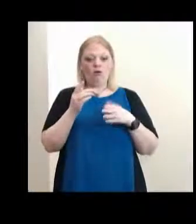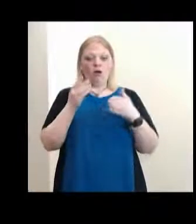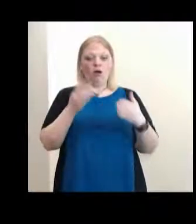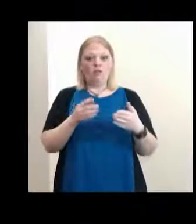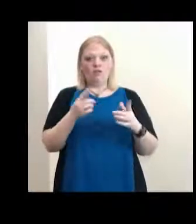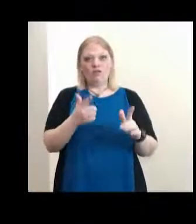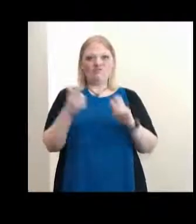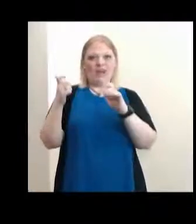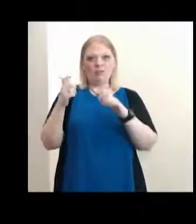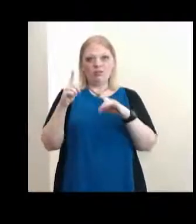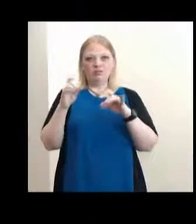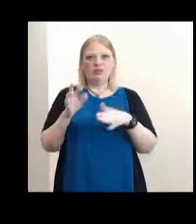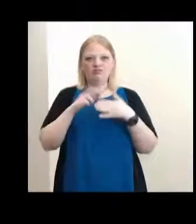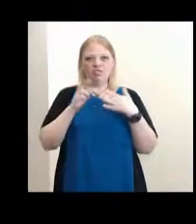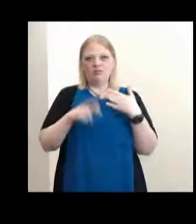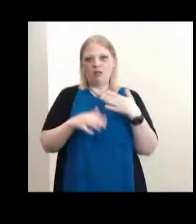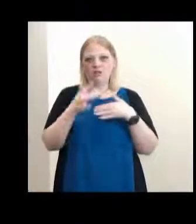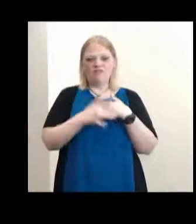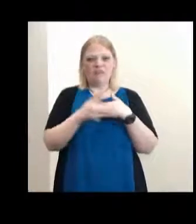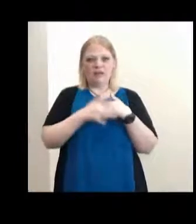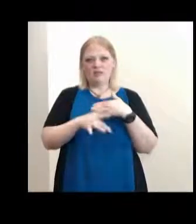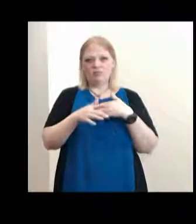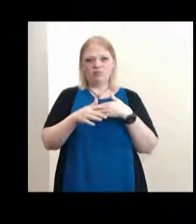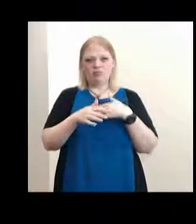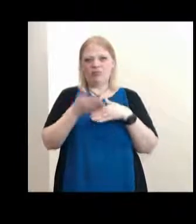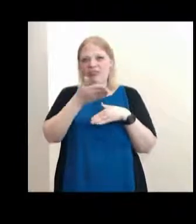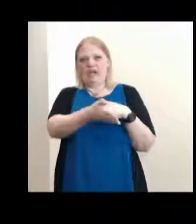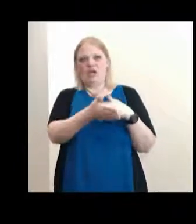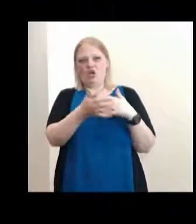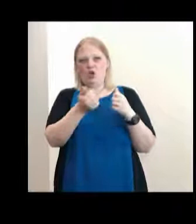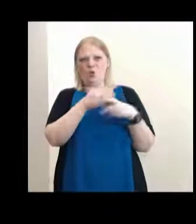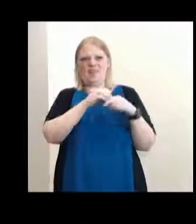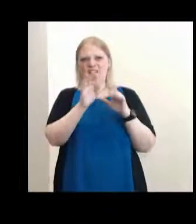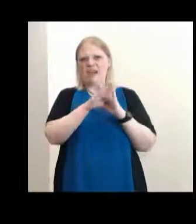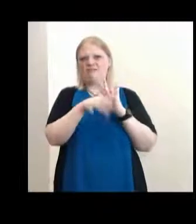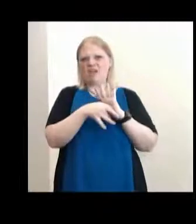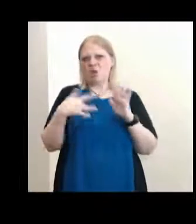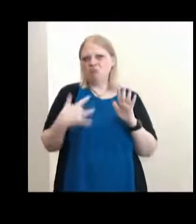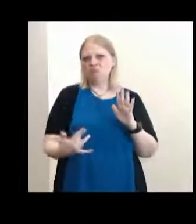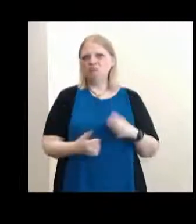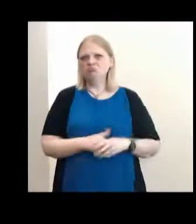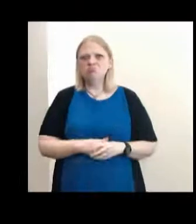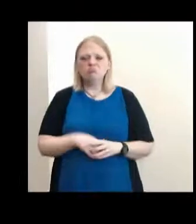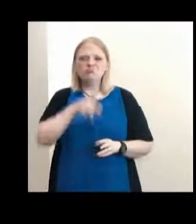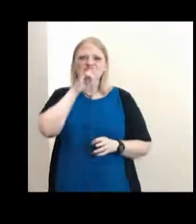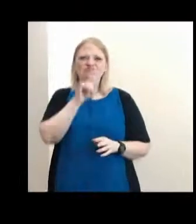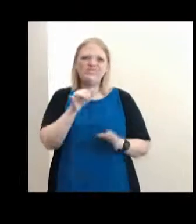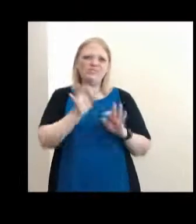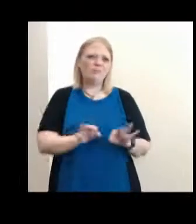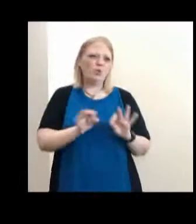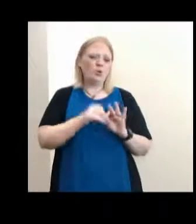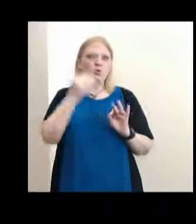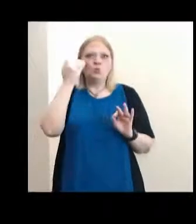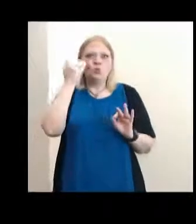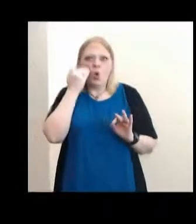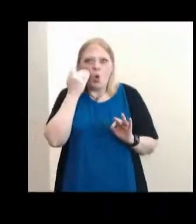test results, and those are available on site usually within a half hour. So it's really important to know your